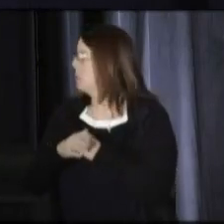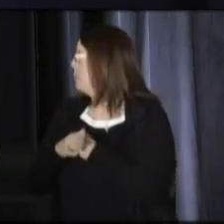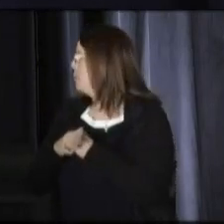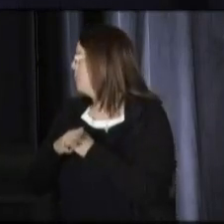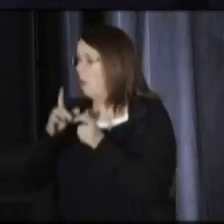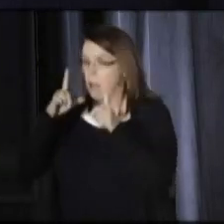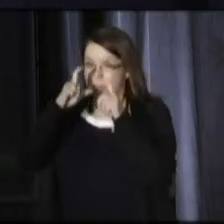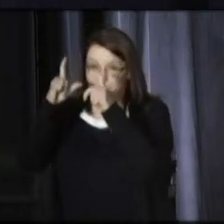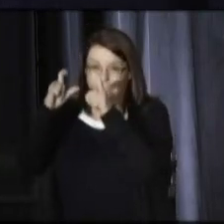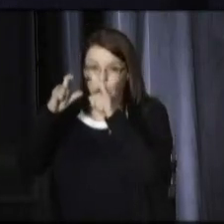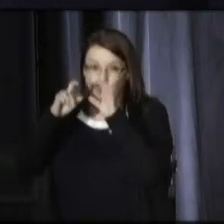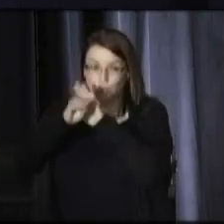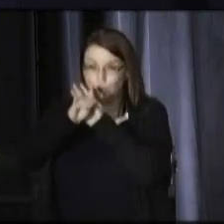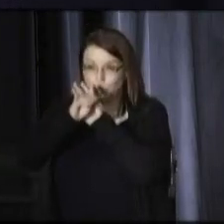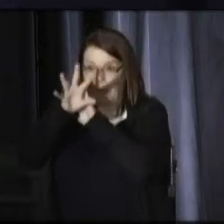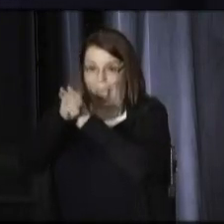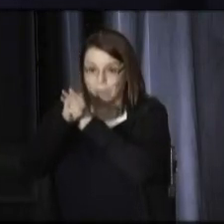and participation.